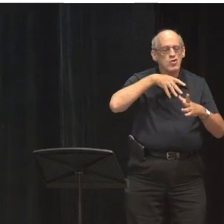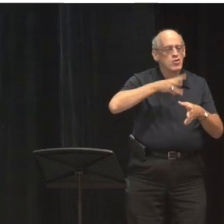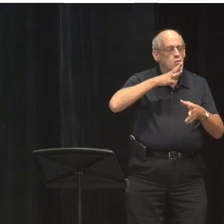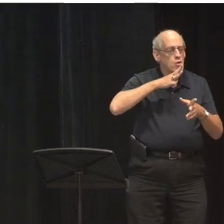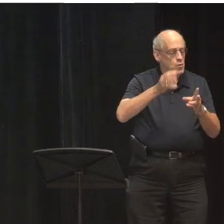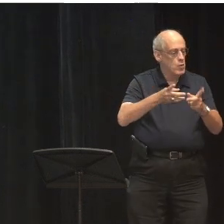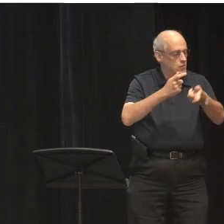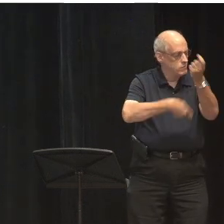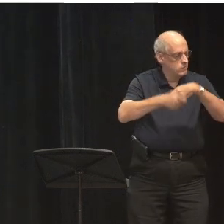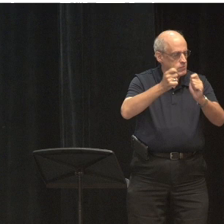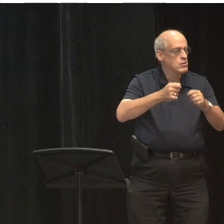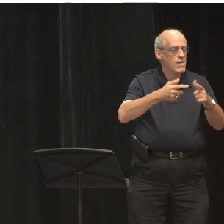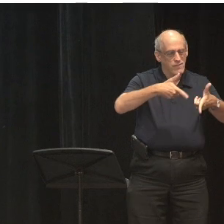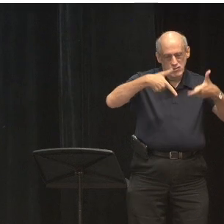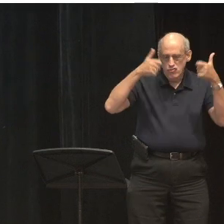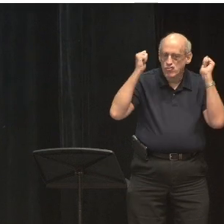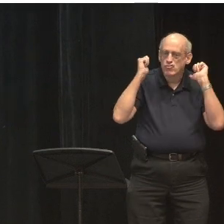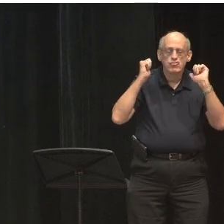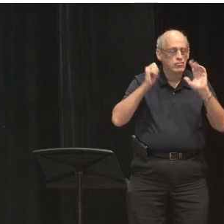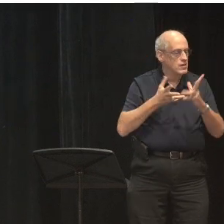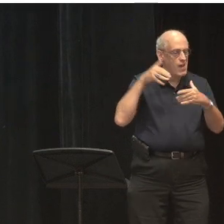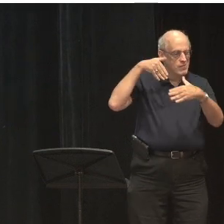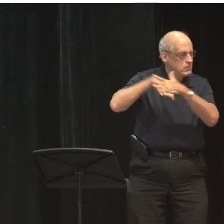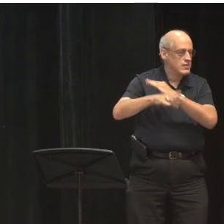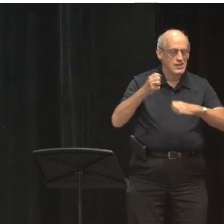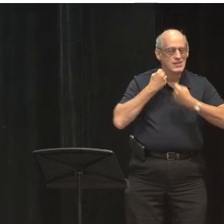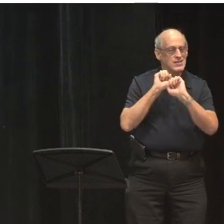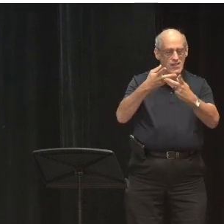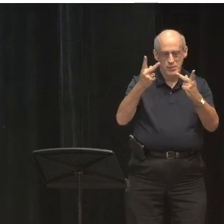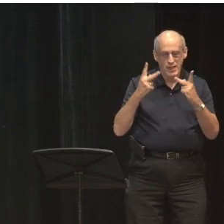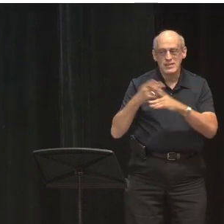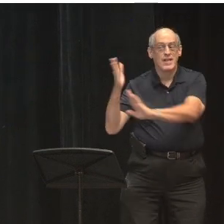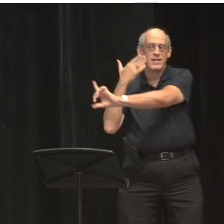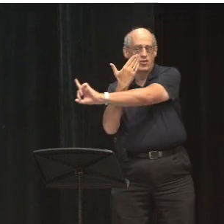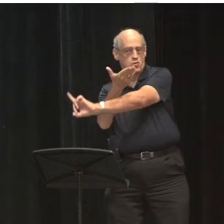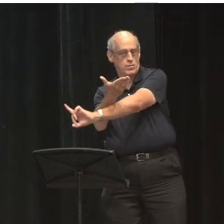regularly, and not affect the estuarine sanctuary, which is designated a